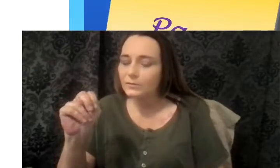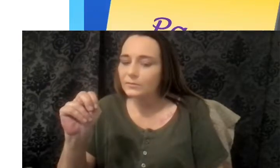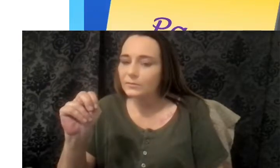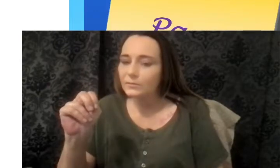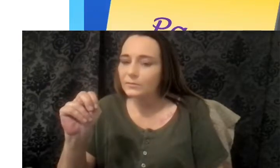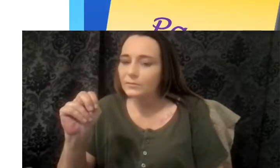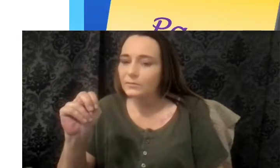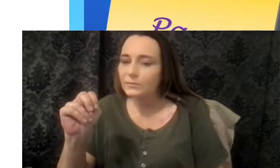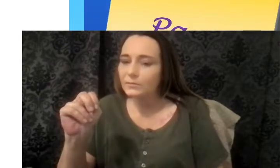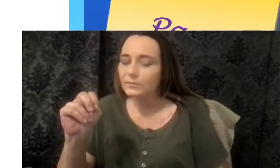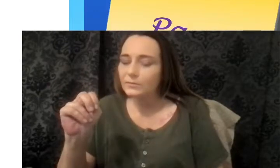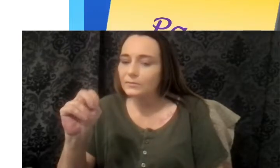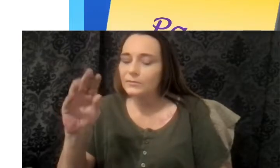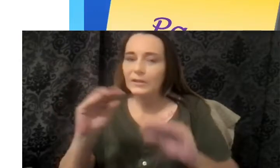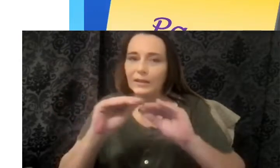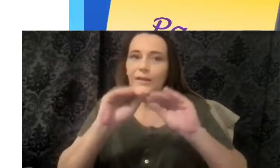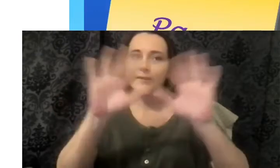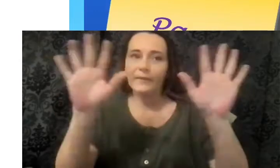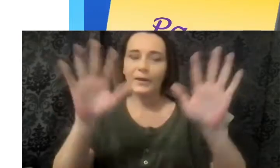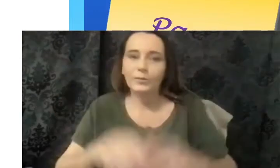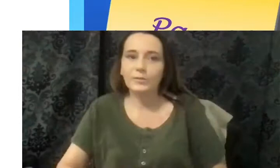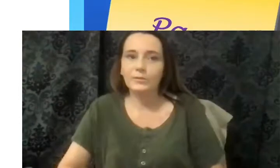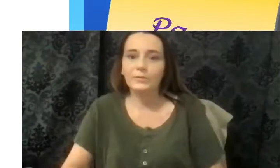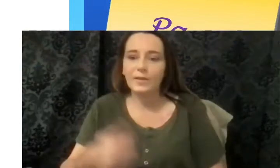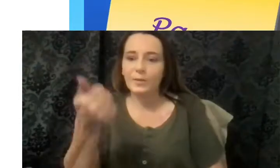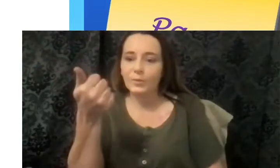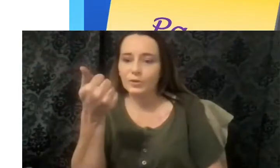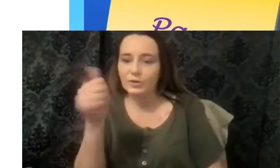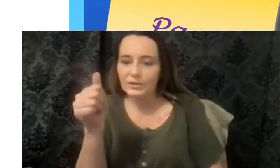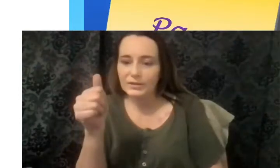clarify, there were 10 issues in the inspection.